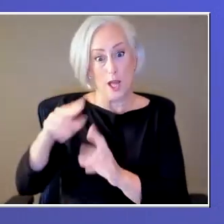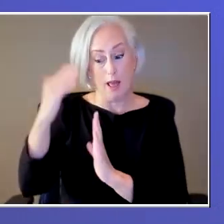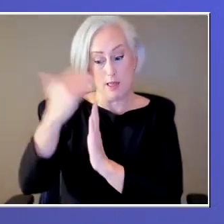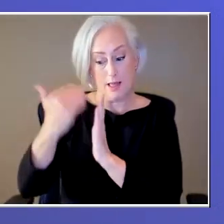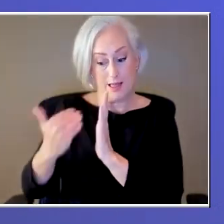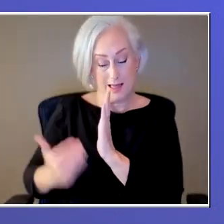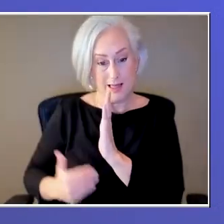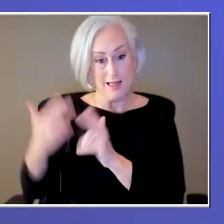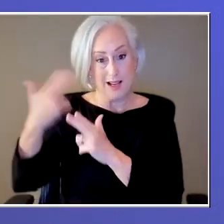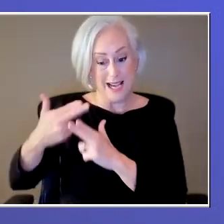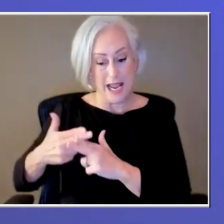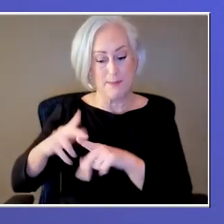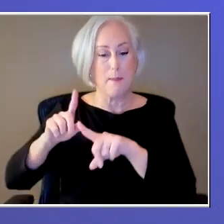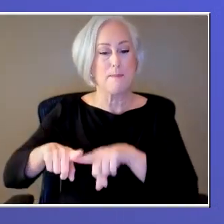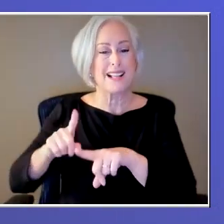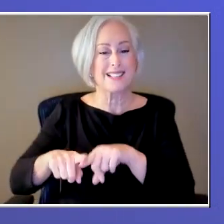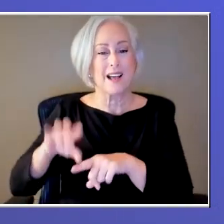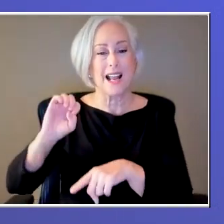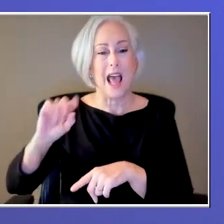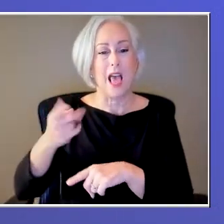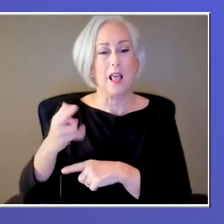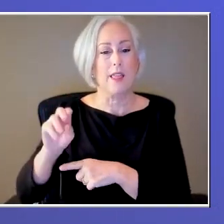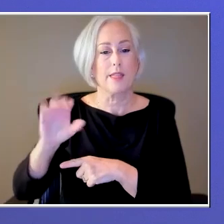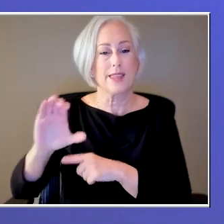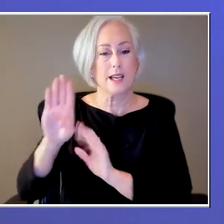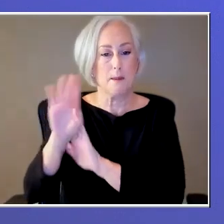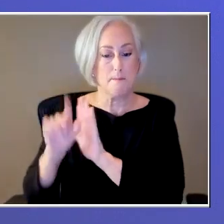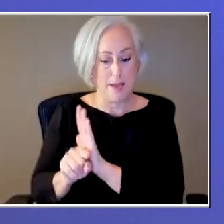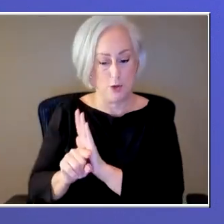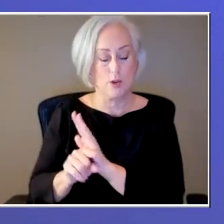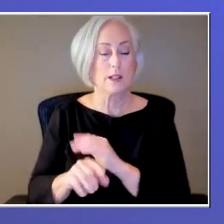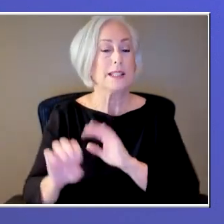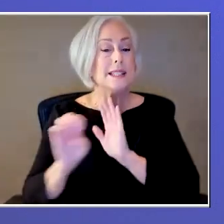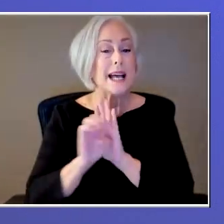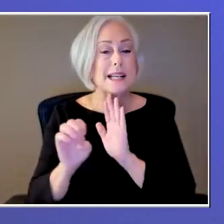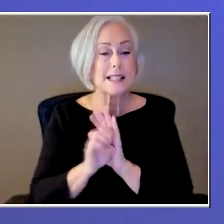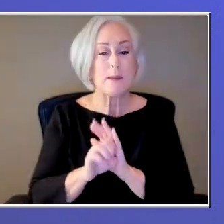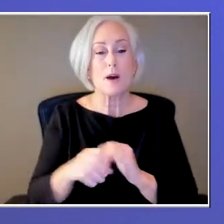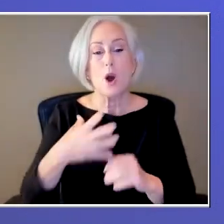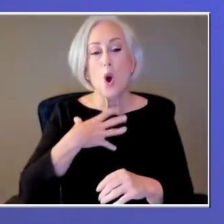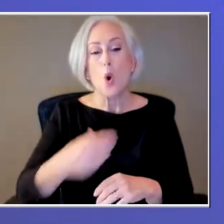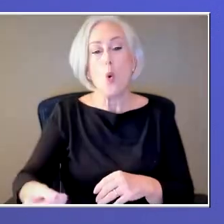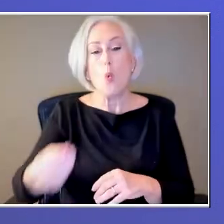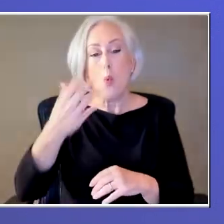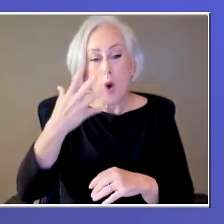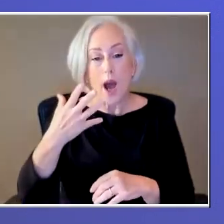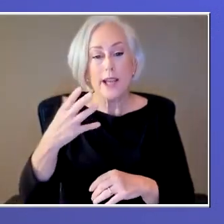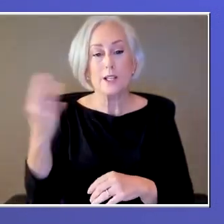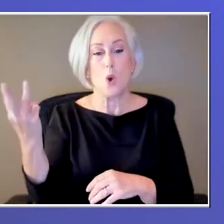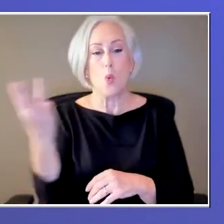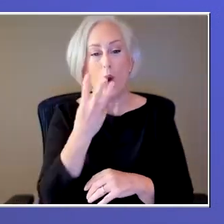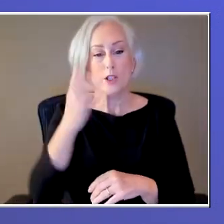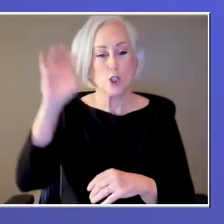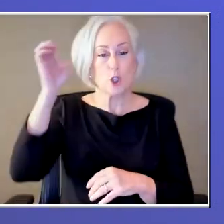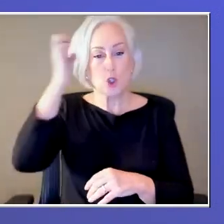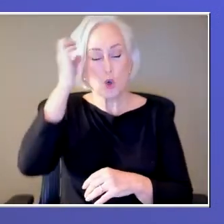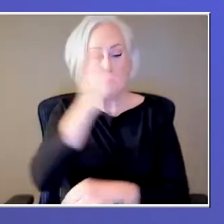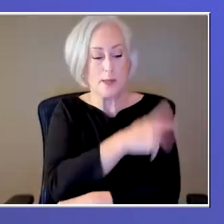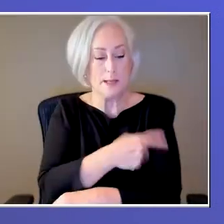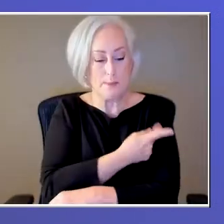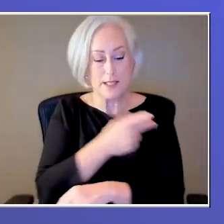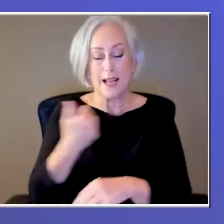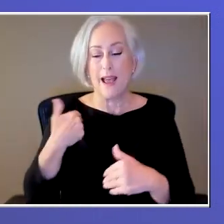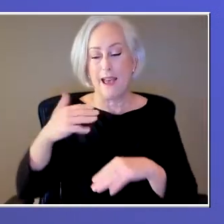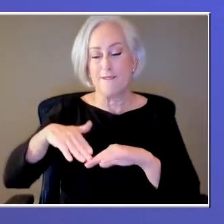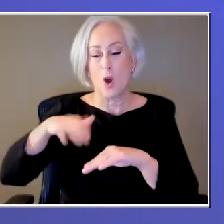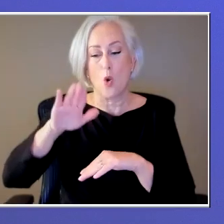ethnicity a lot, but like a white Western European patient is going to have maybe a 70% chance or higher of having